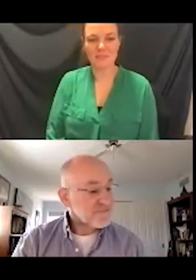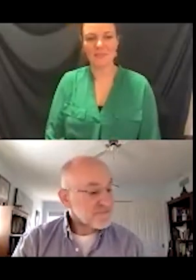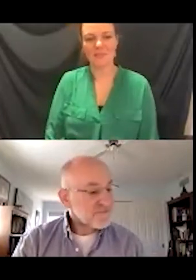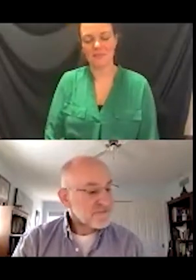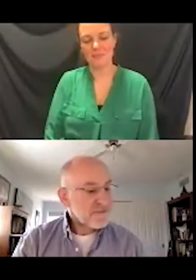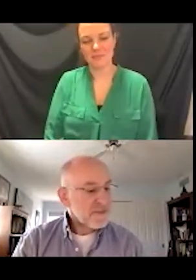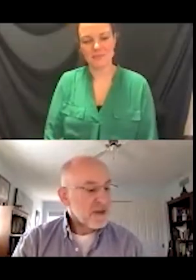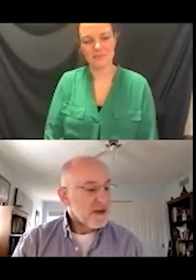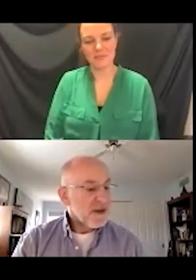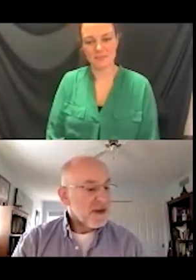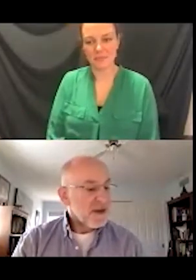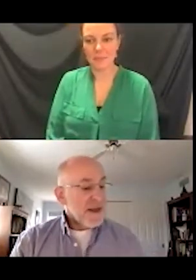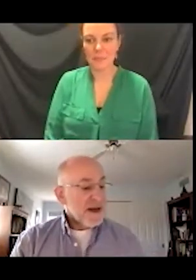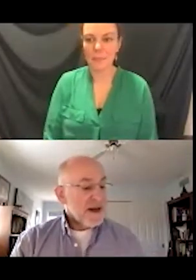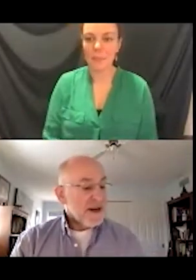today.